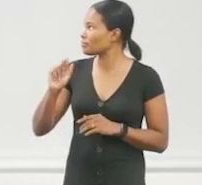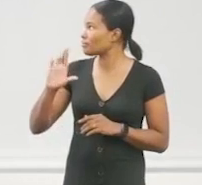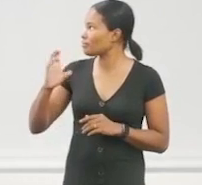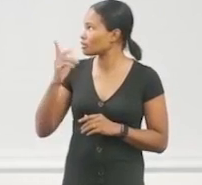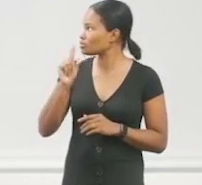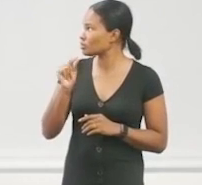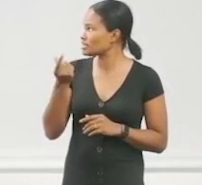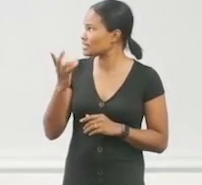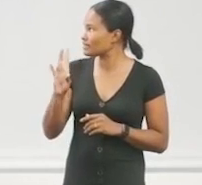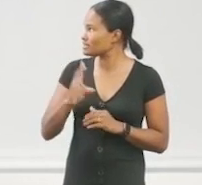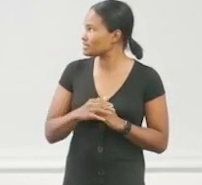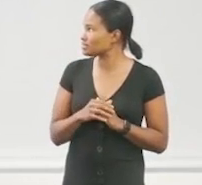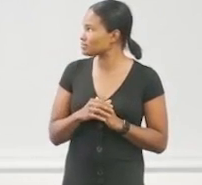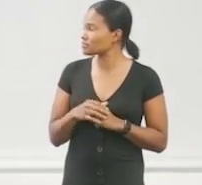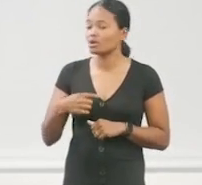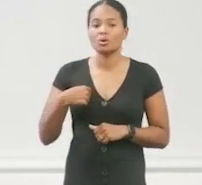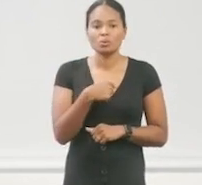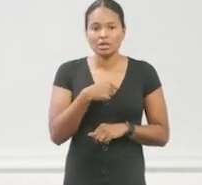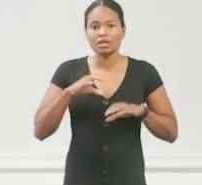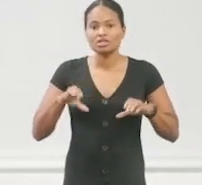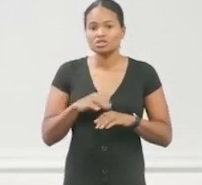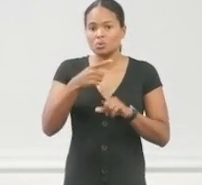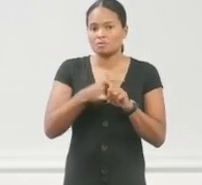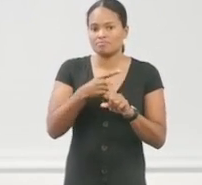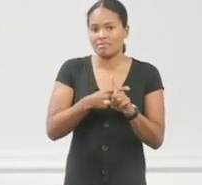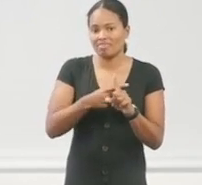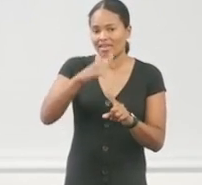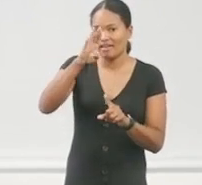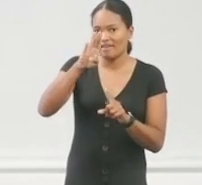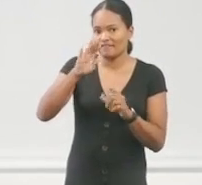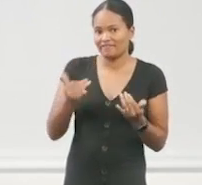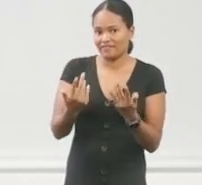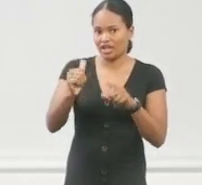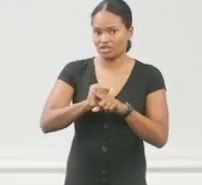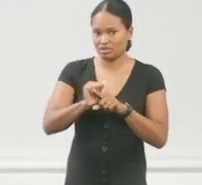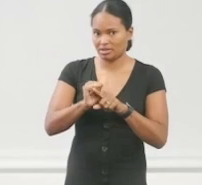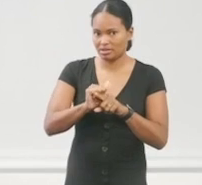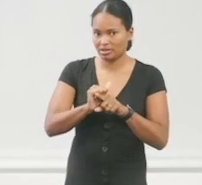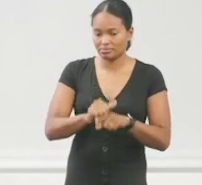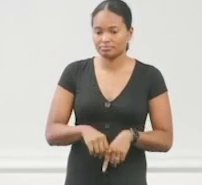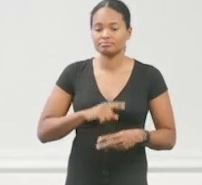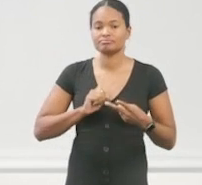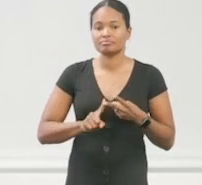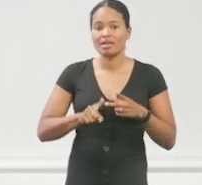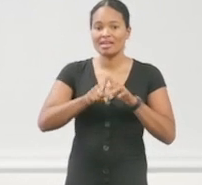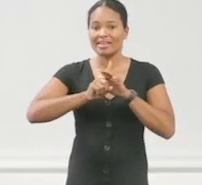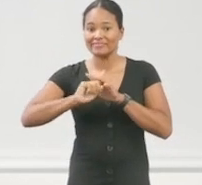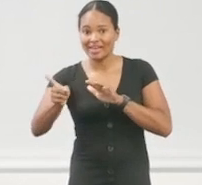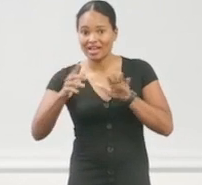We do fire drills monthly. We do our evacuation